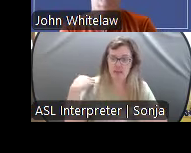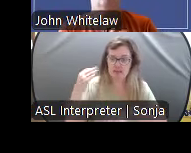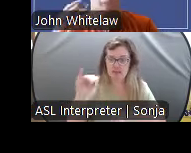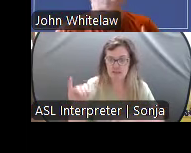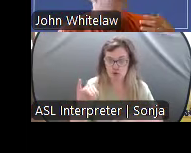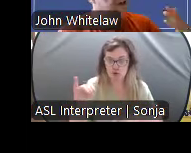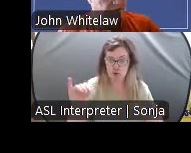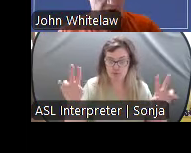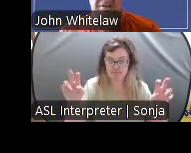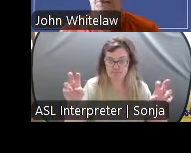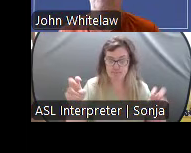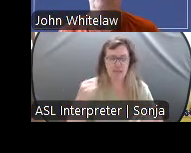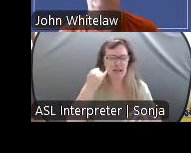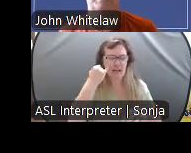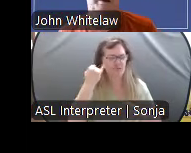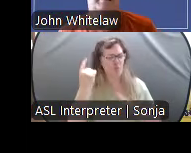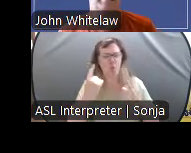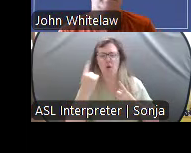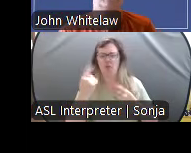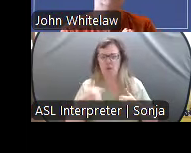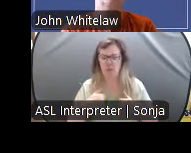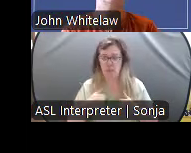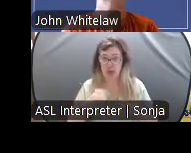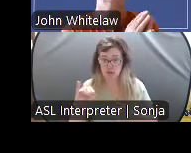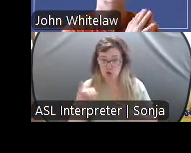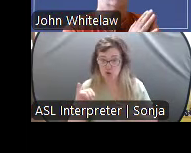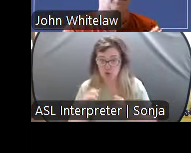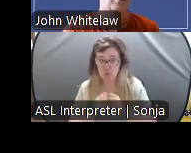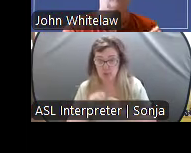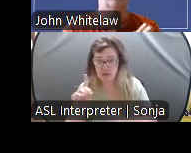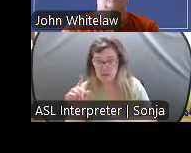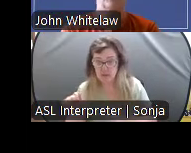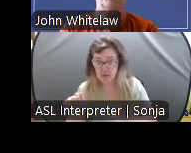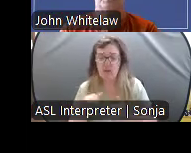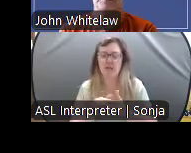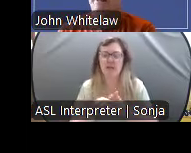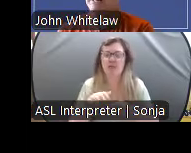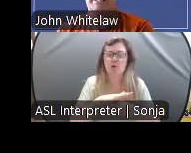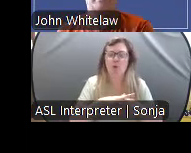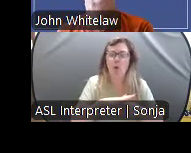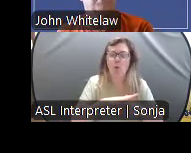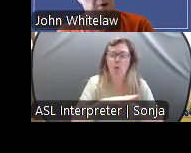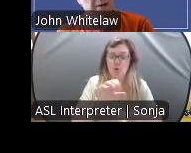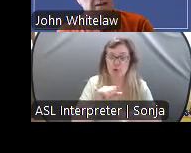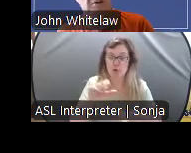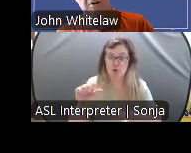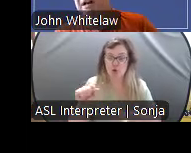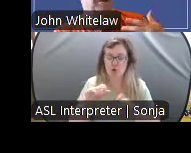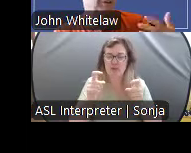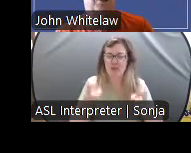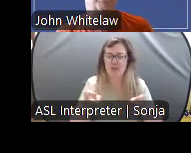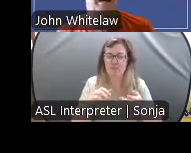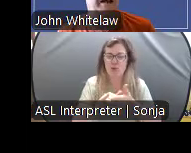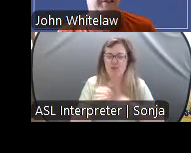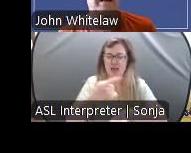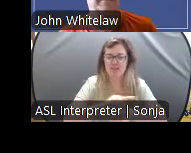are wondering if they're insured for disability, this is a date that the local Social Security can give you if your client